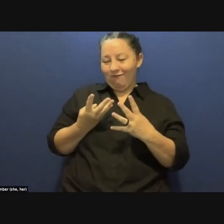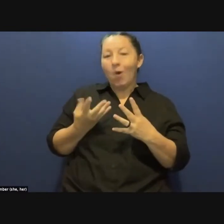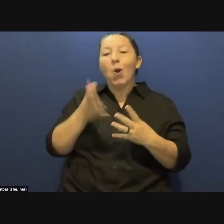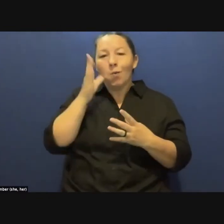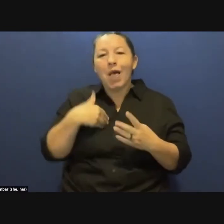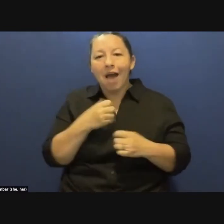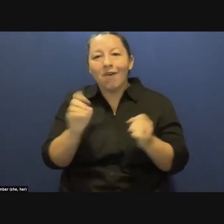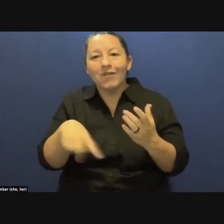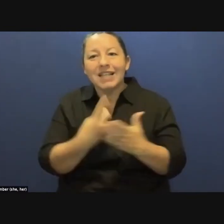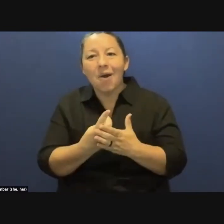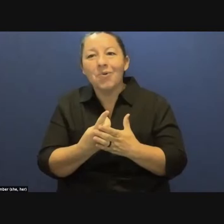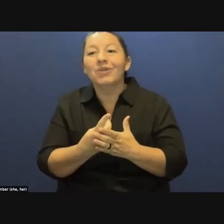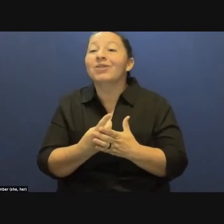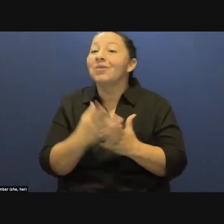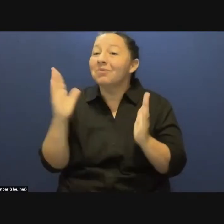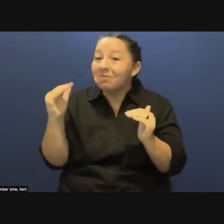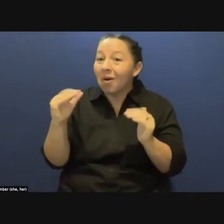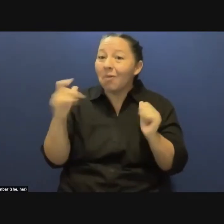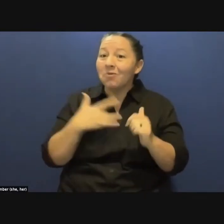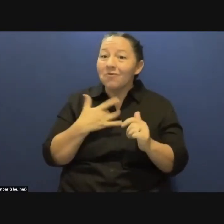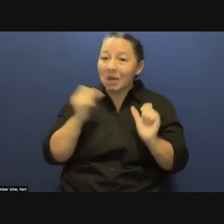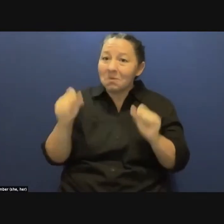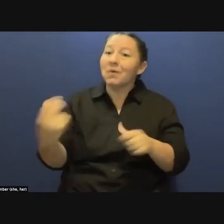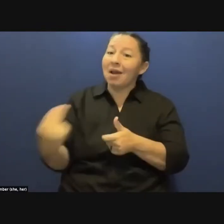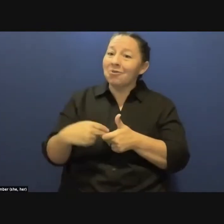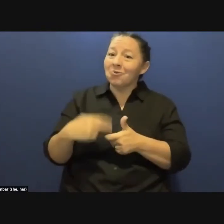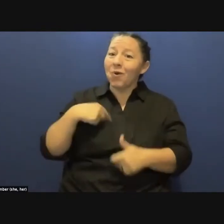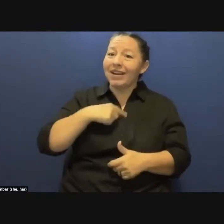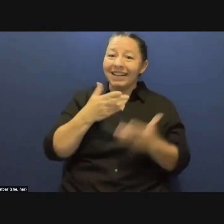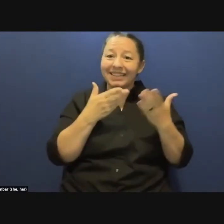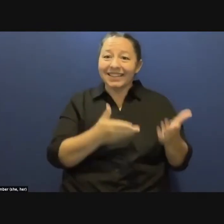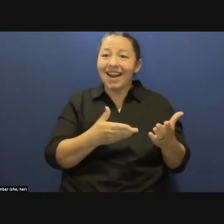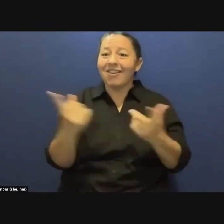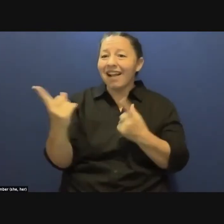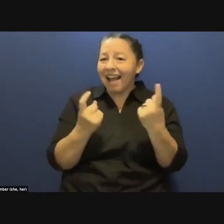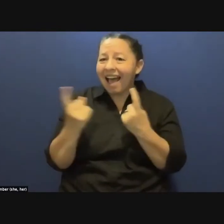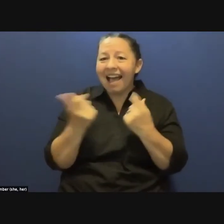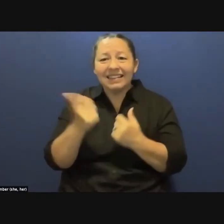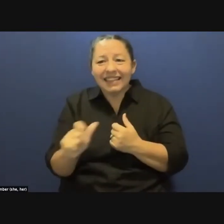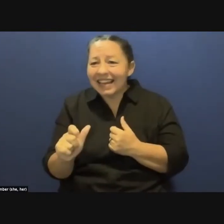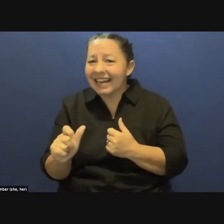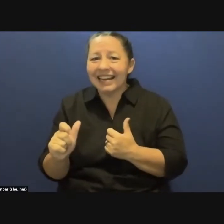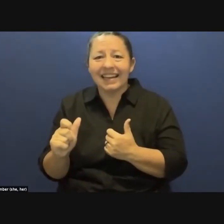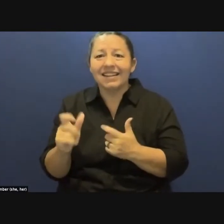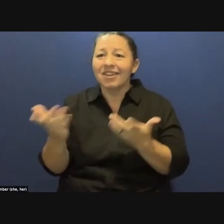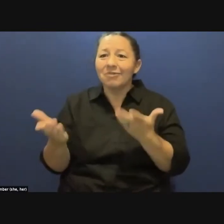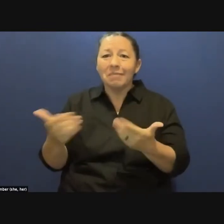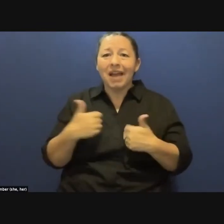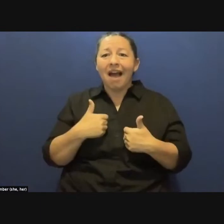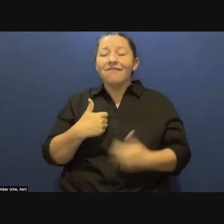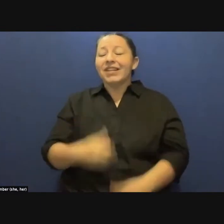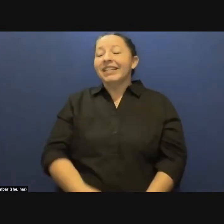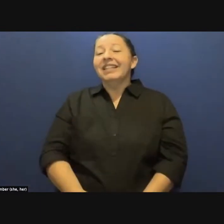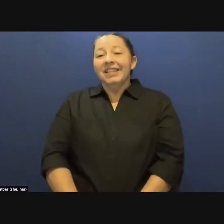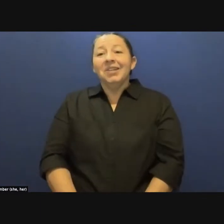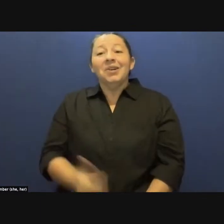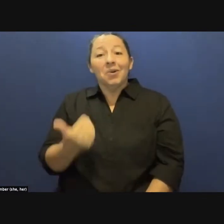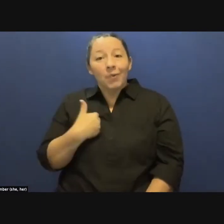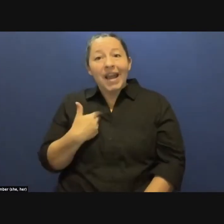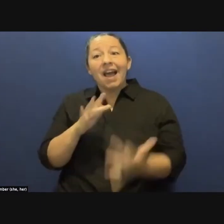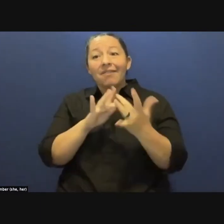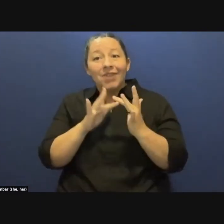you feel free to join us there and just ask us any questions you might have. We have